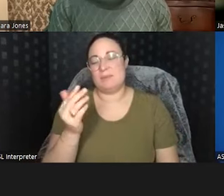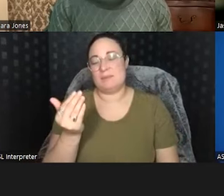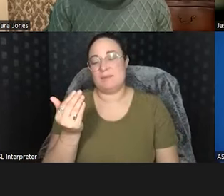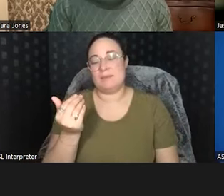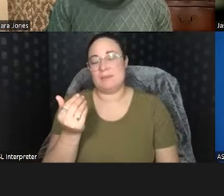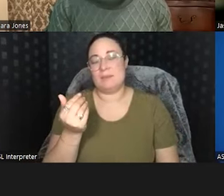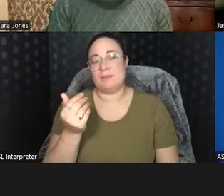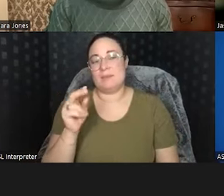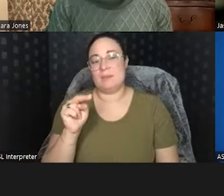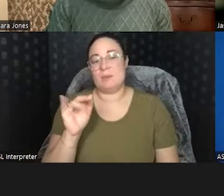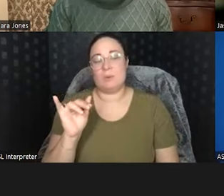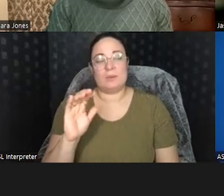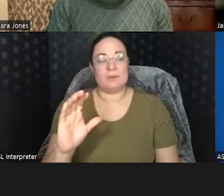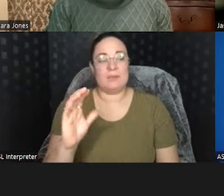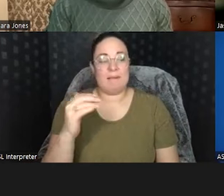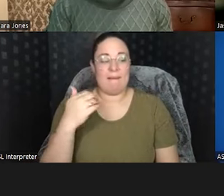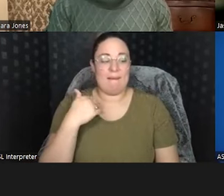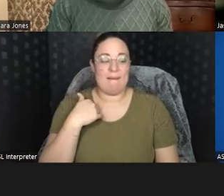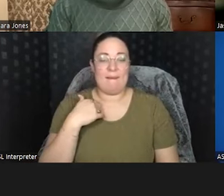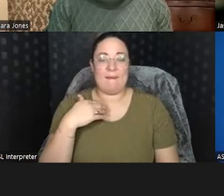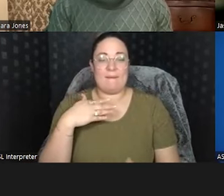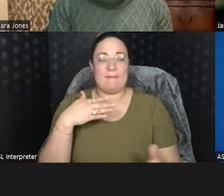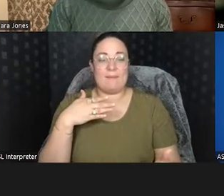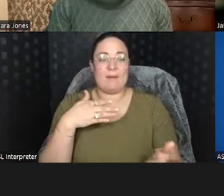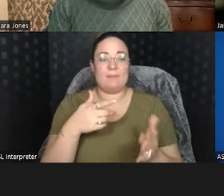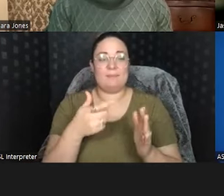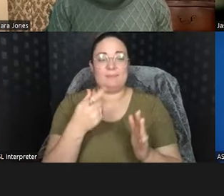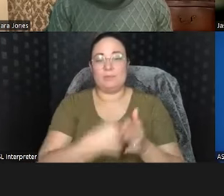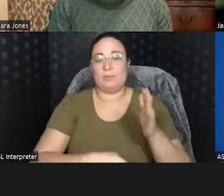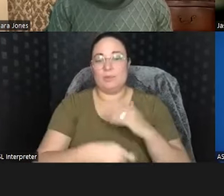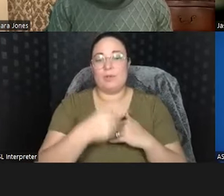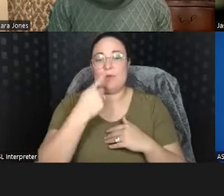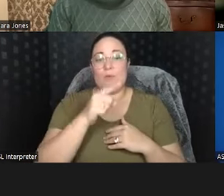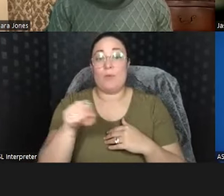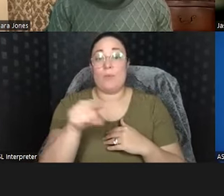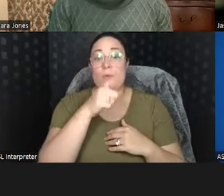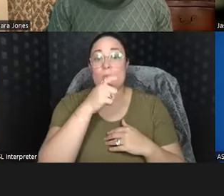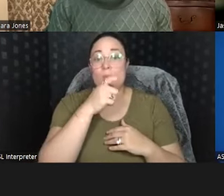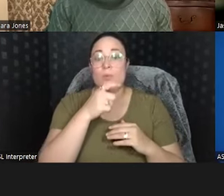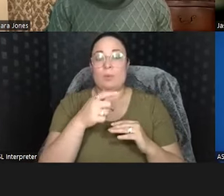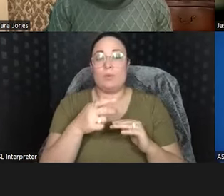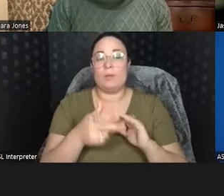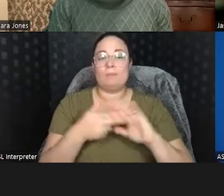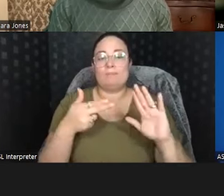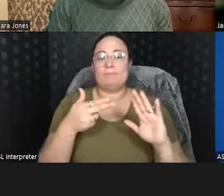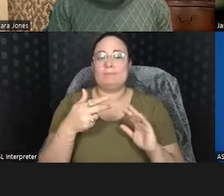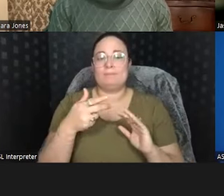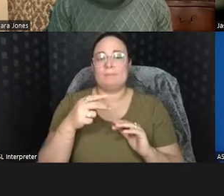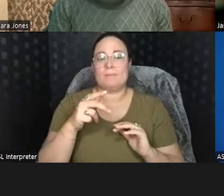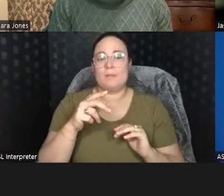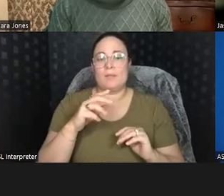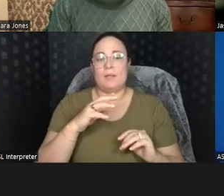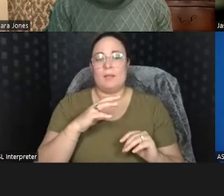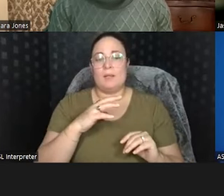City has a penalty for people who intentionally misgenders trans folks or